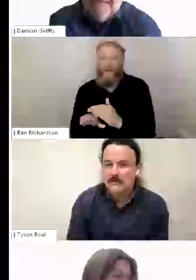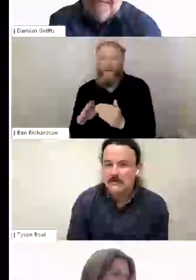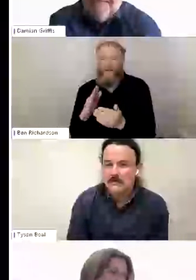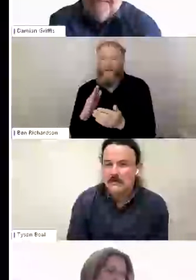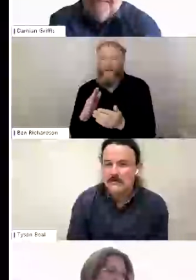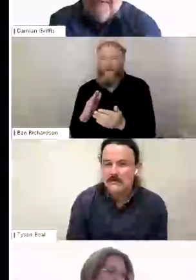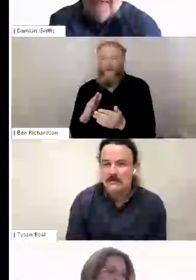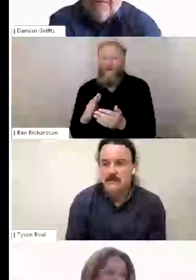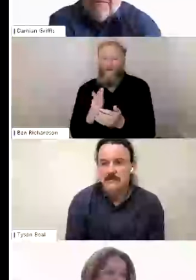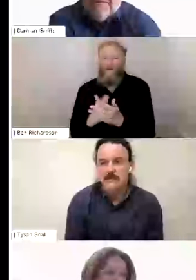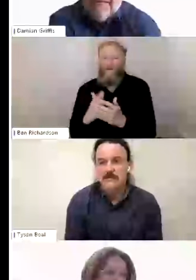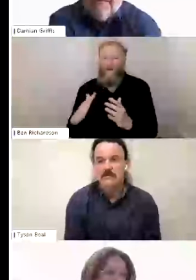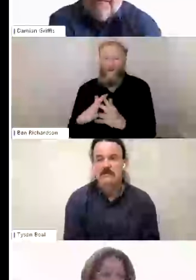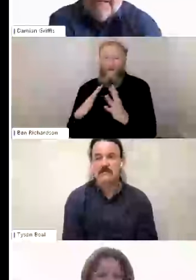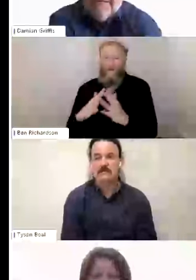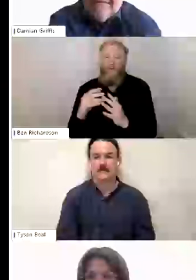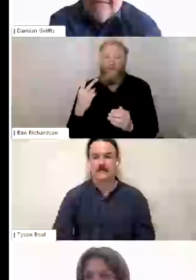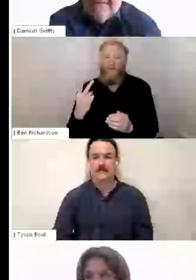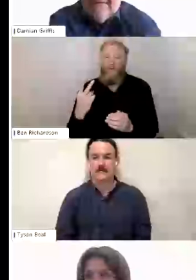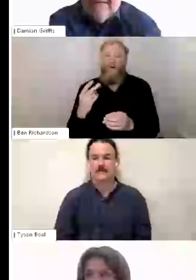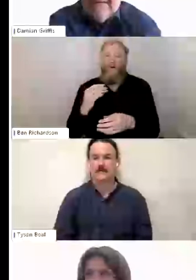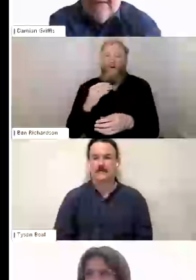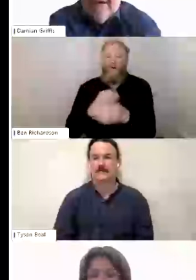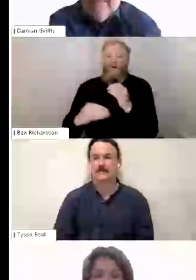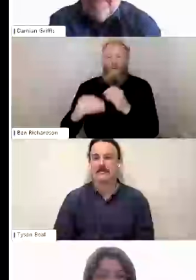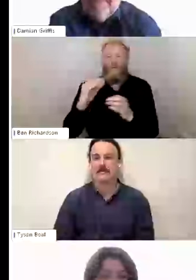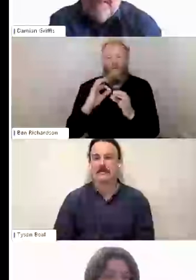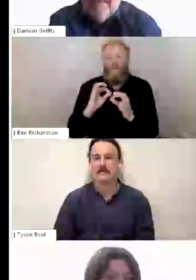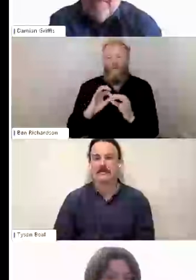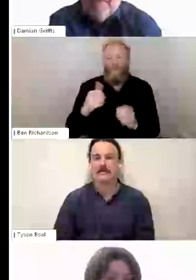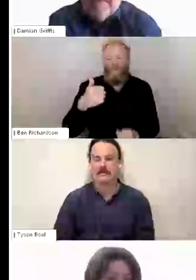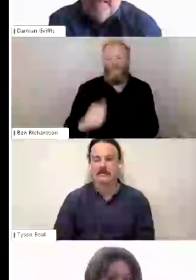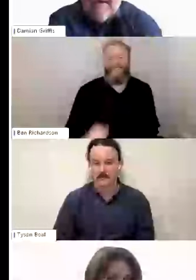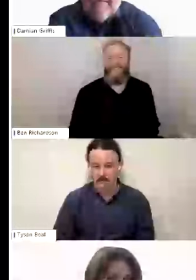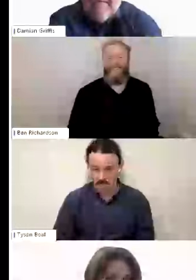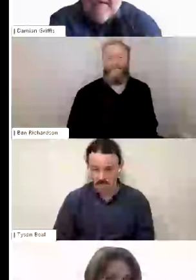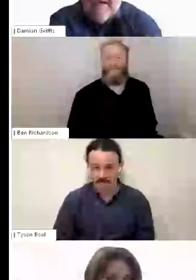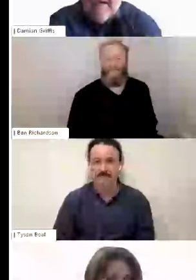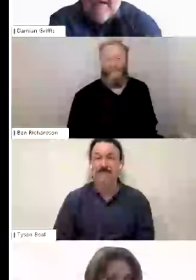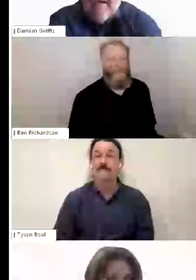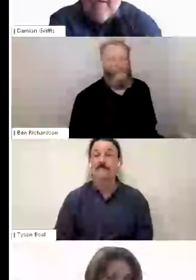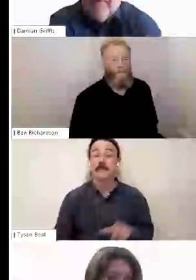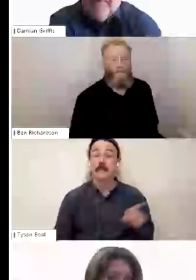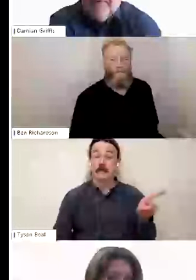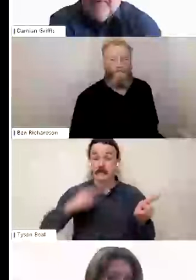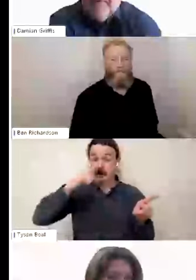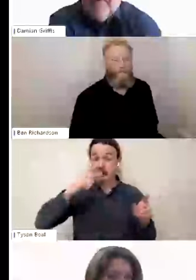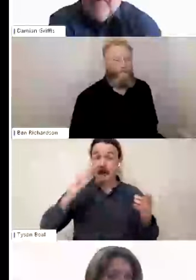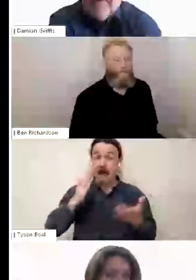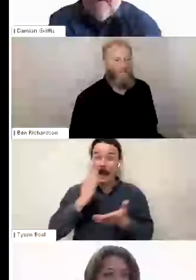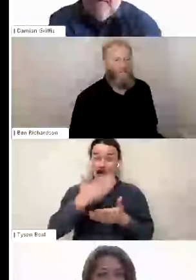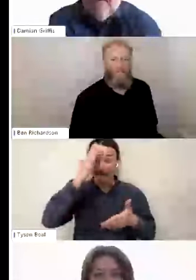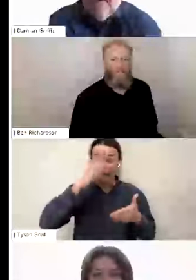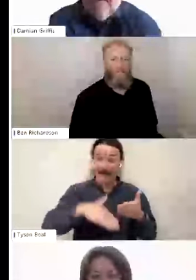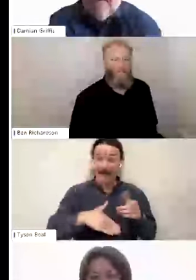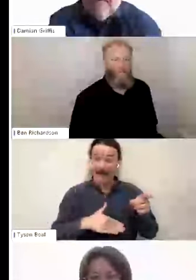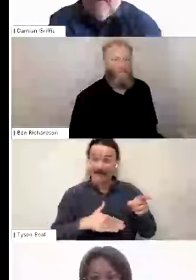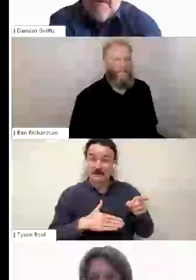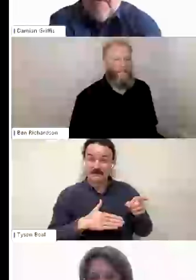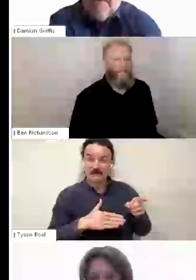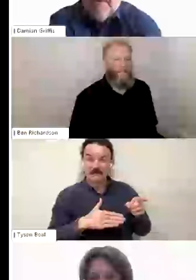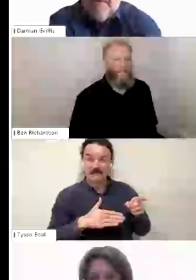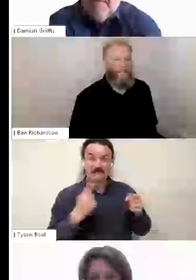actual Holocaust places, and we'll see that play out now in the conflicts around the world